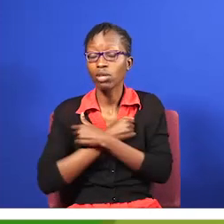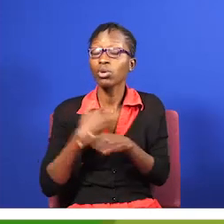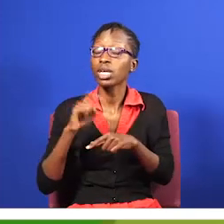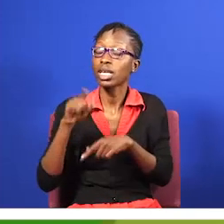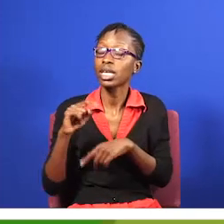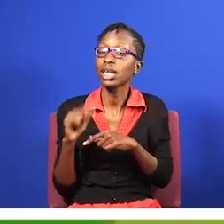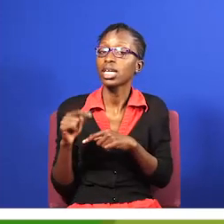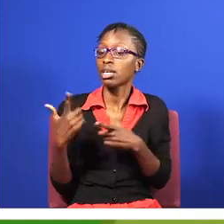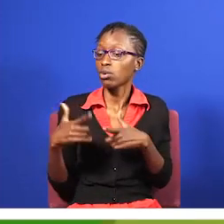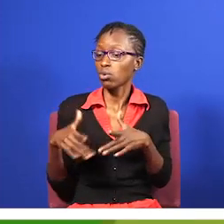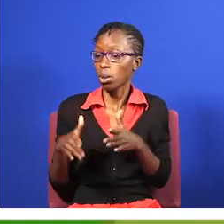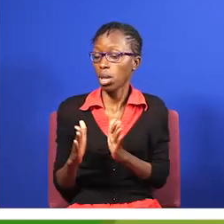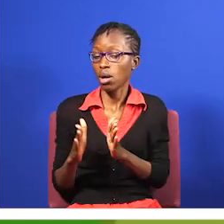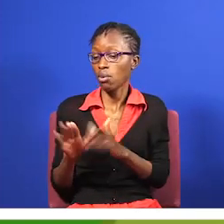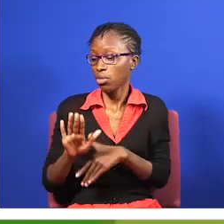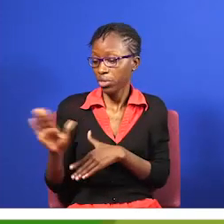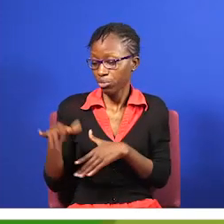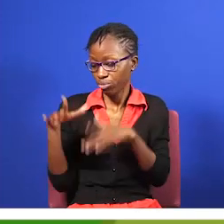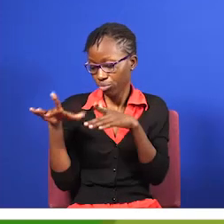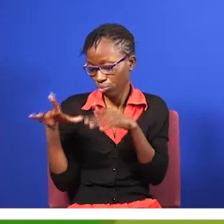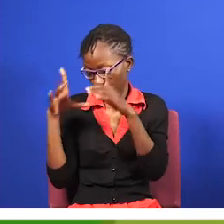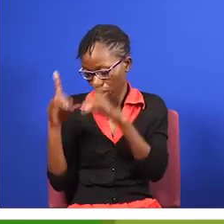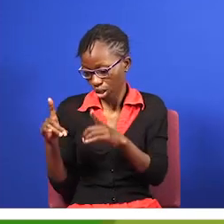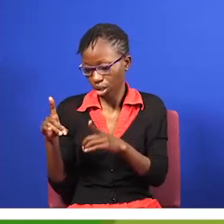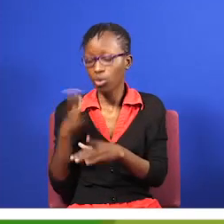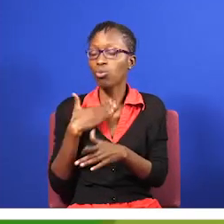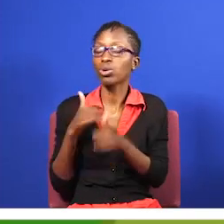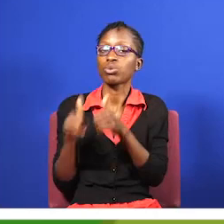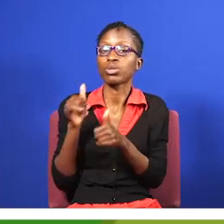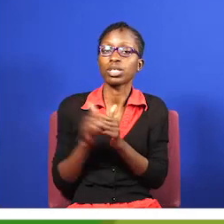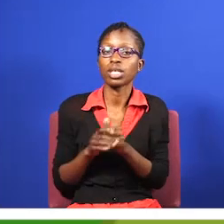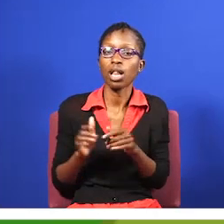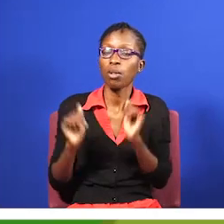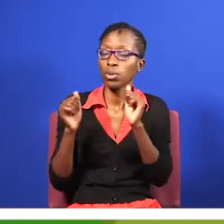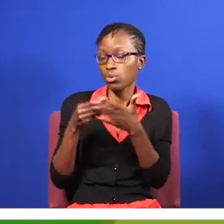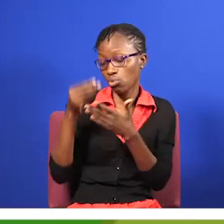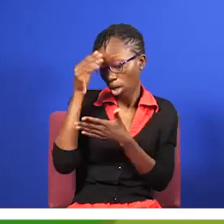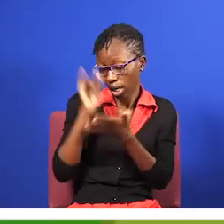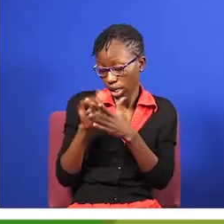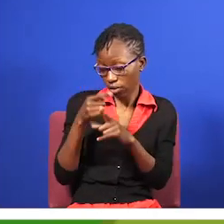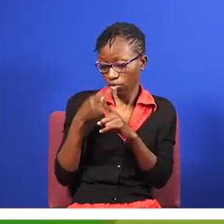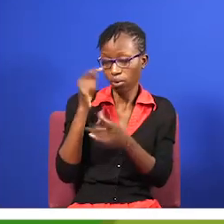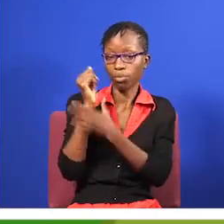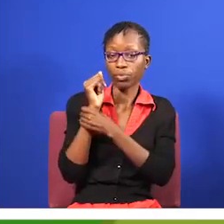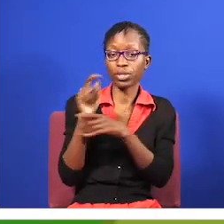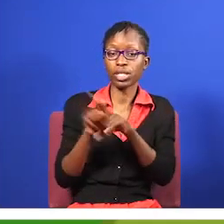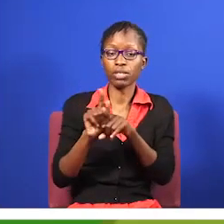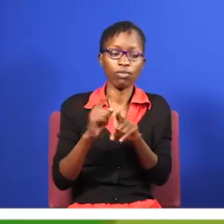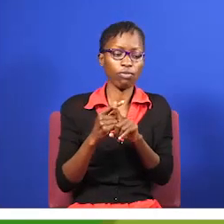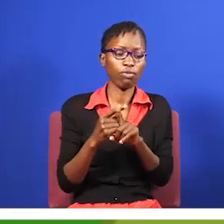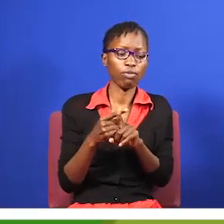to teach them, to allow them to choose. So we can learn that from Abraham. And from our